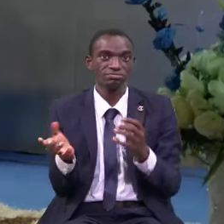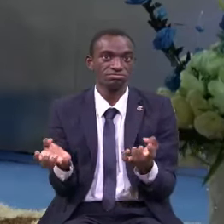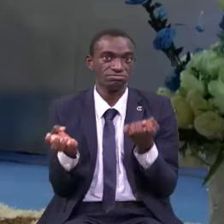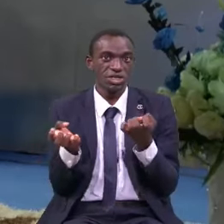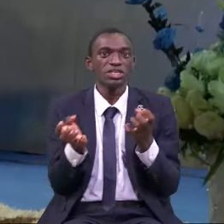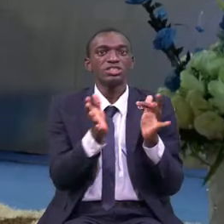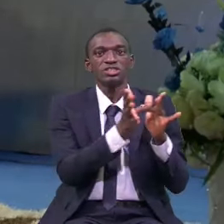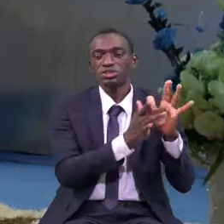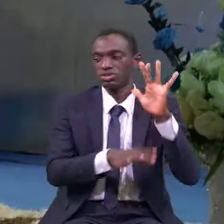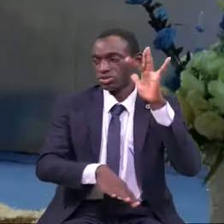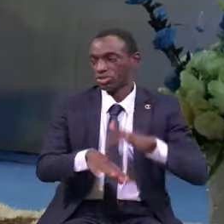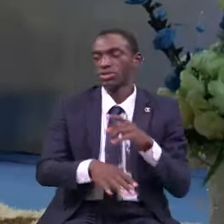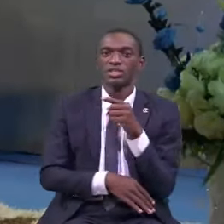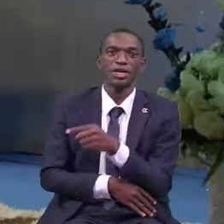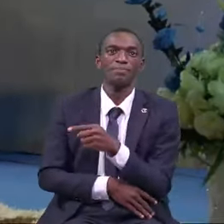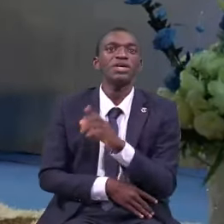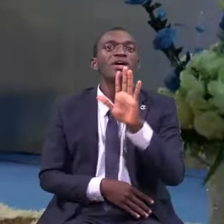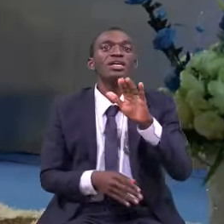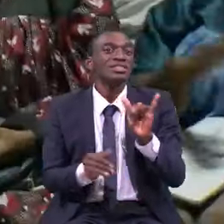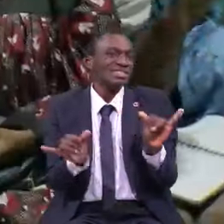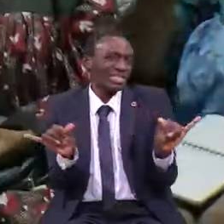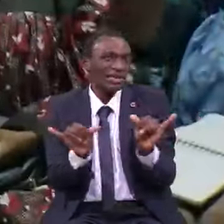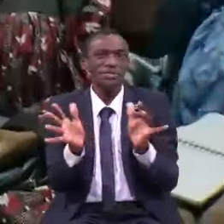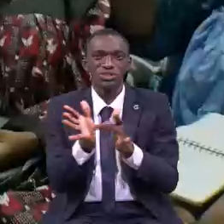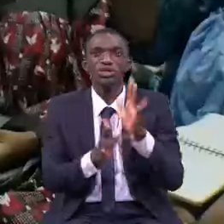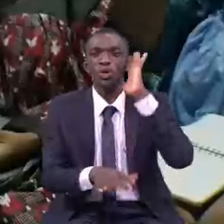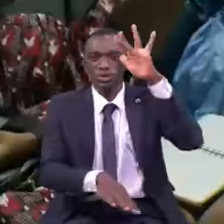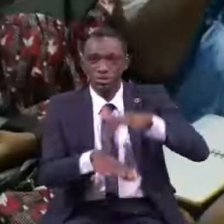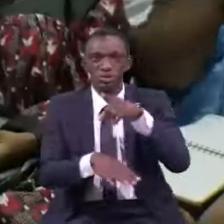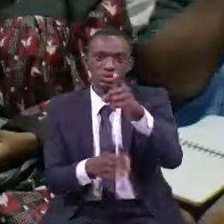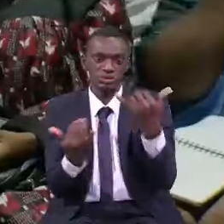him like he will touch you tonight,